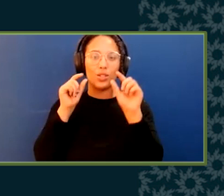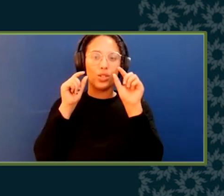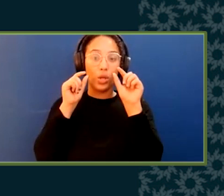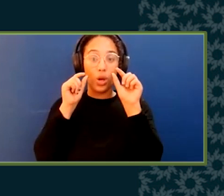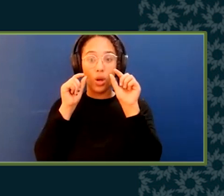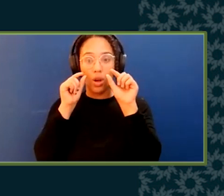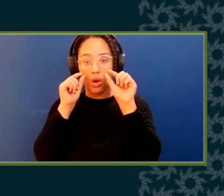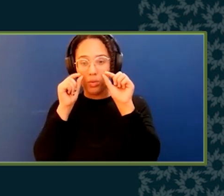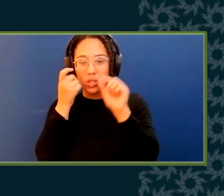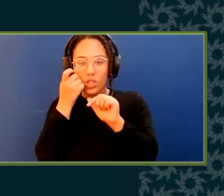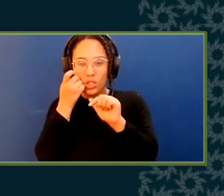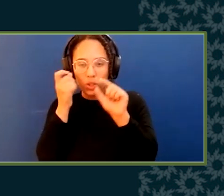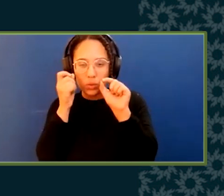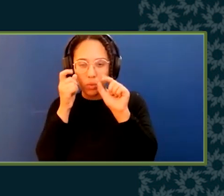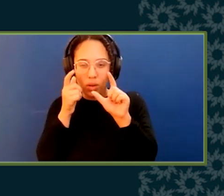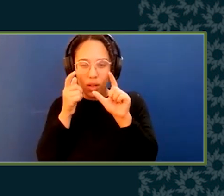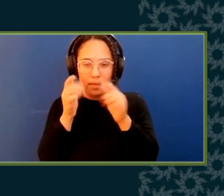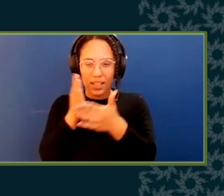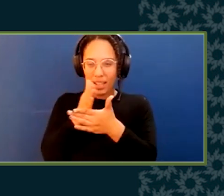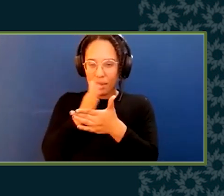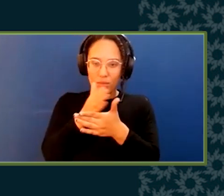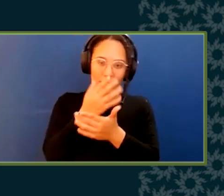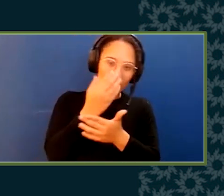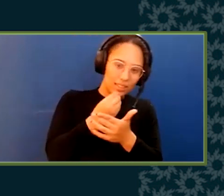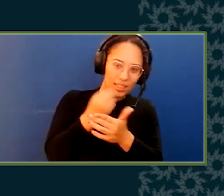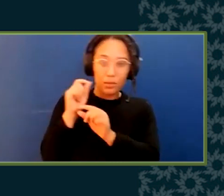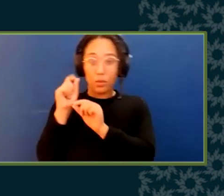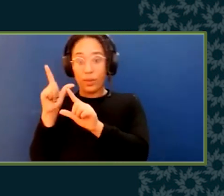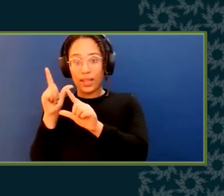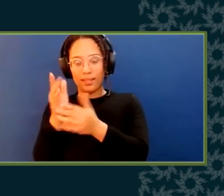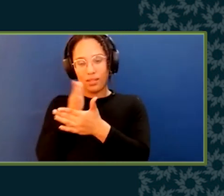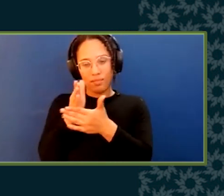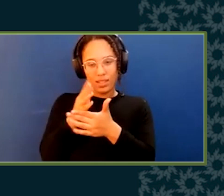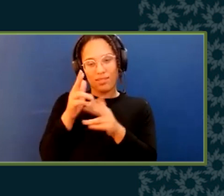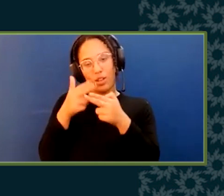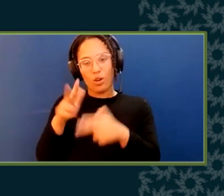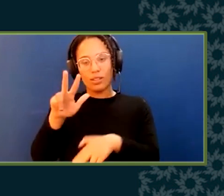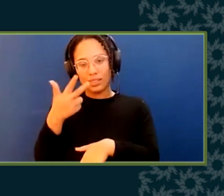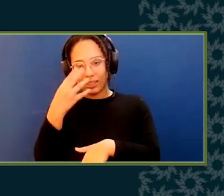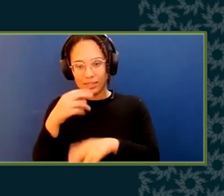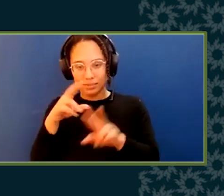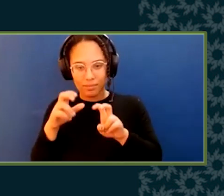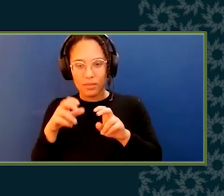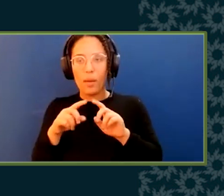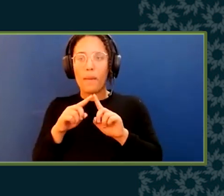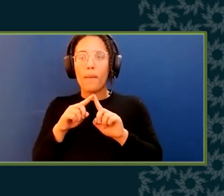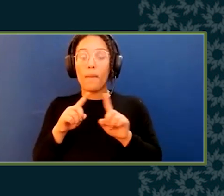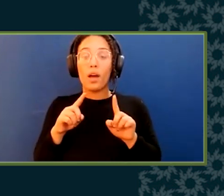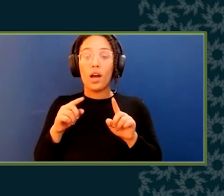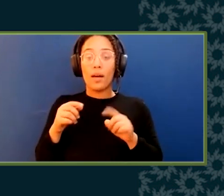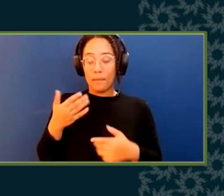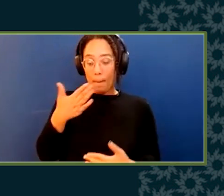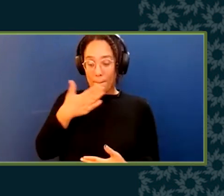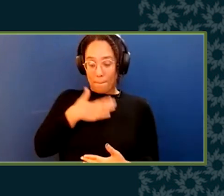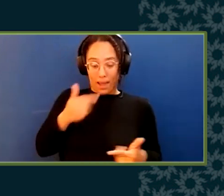sleep, in there, that I have reached a point in my life, in my own personal healing, where I'm no